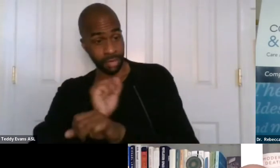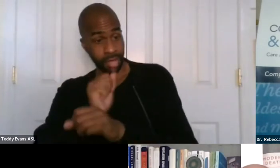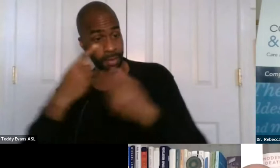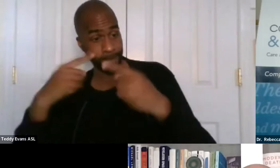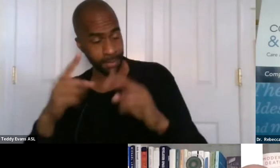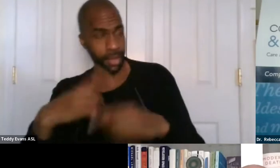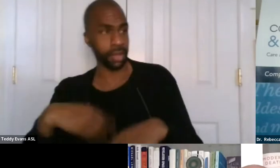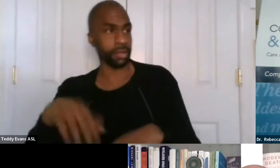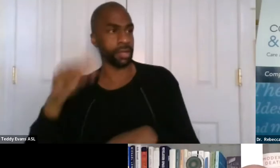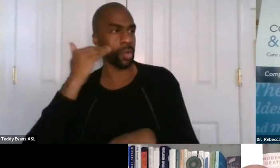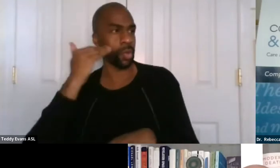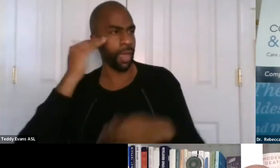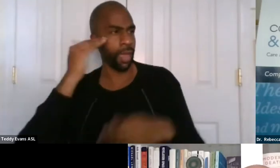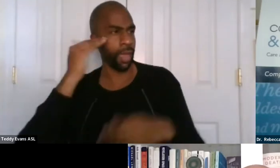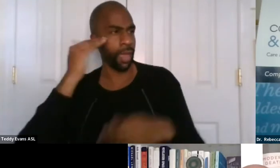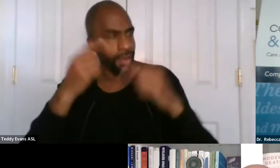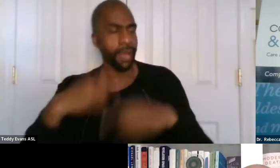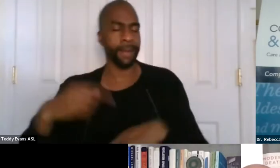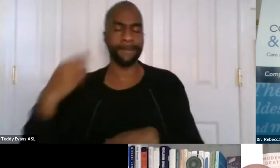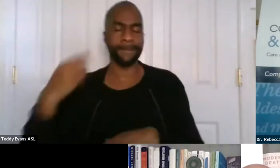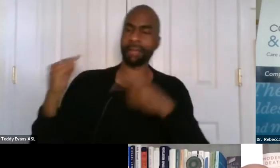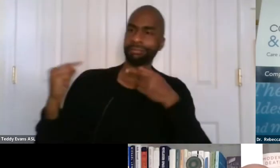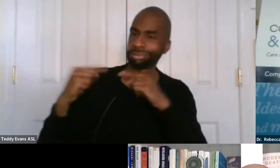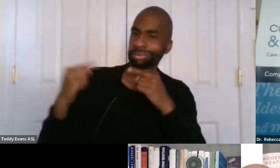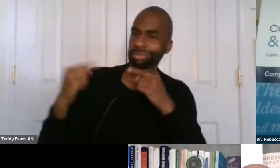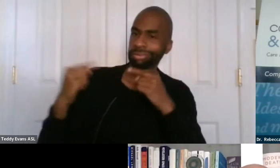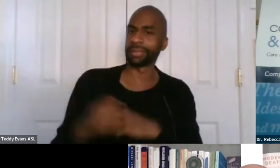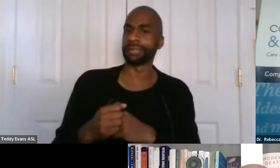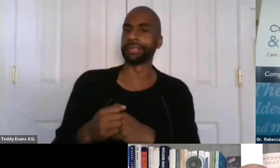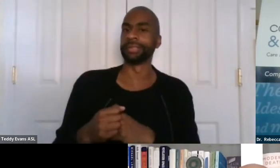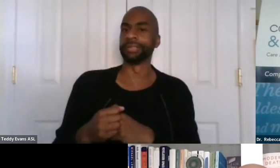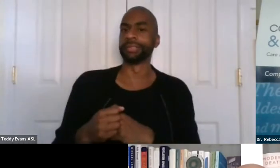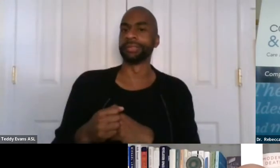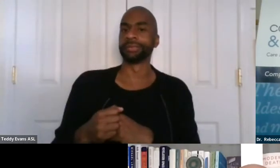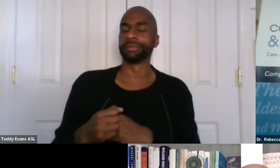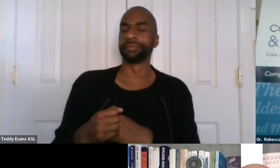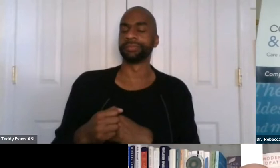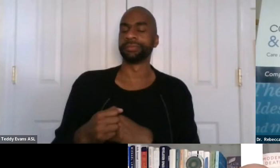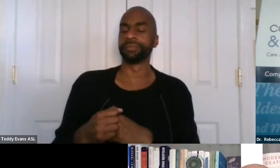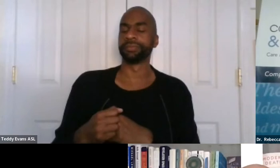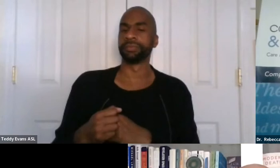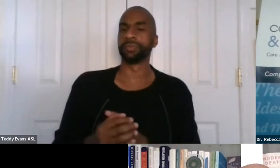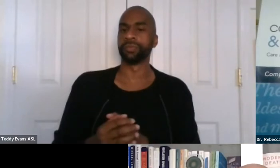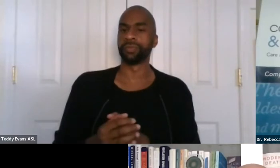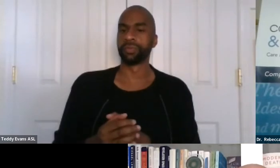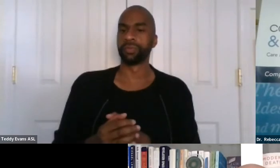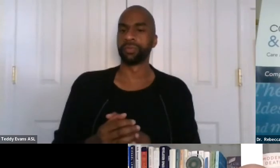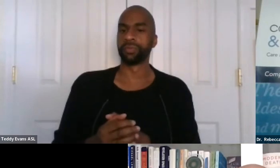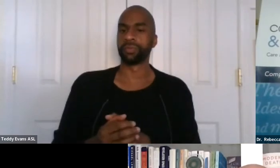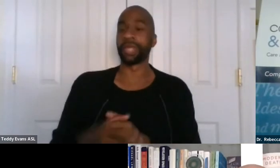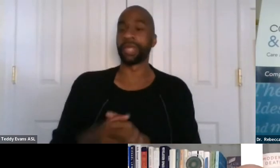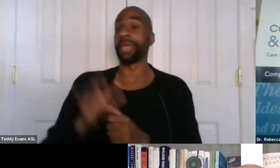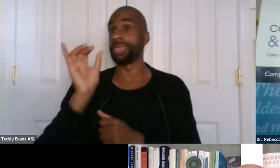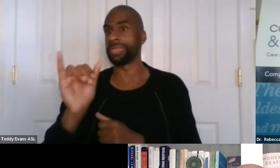or neck pain, etc., was not there. And I think that's really where this we went overboard, and we didn't do the